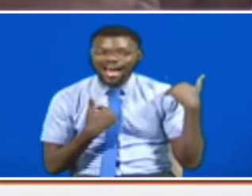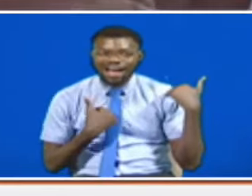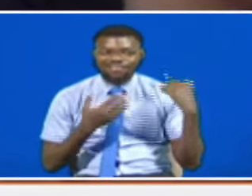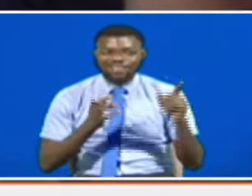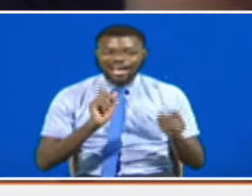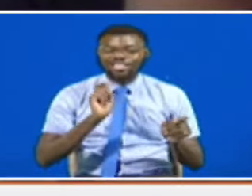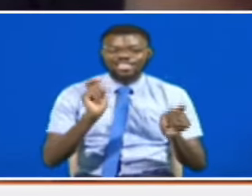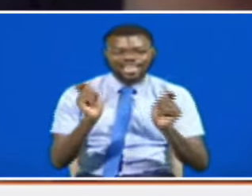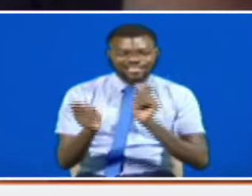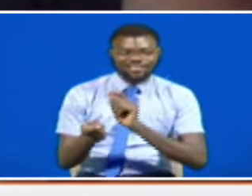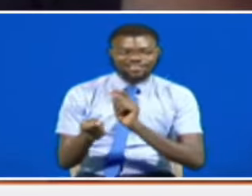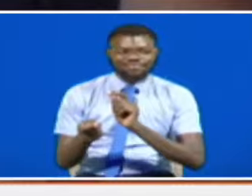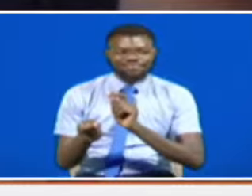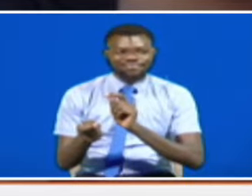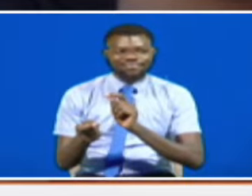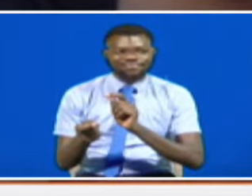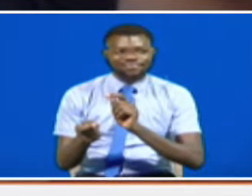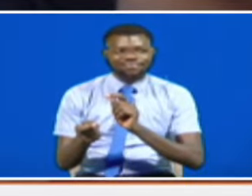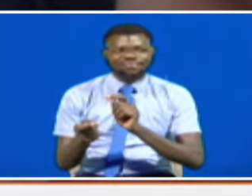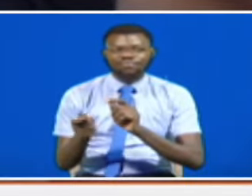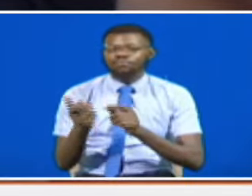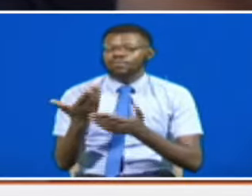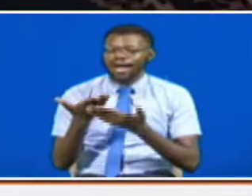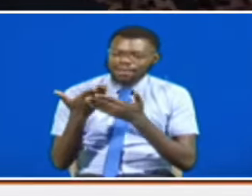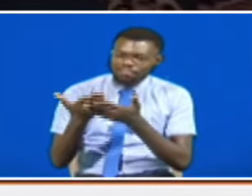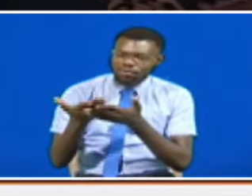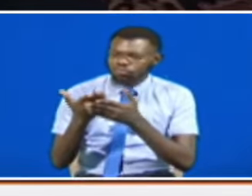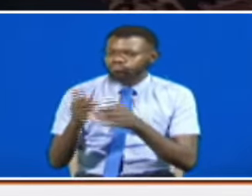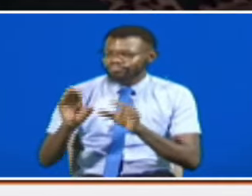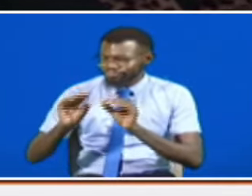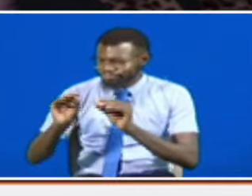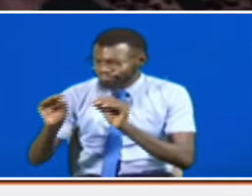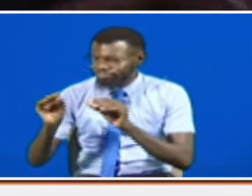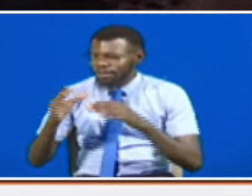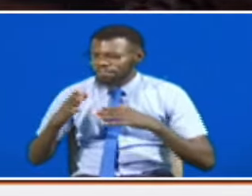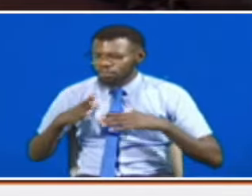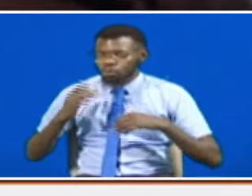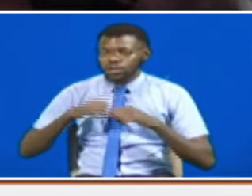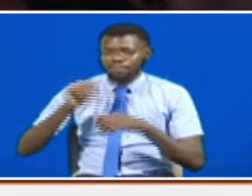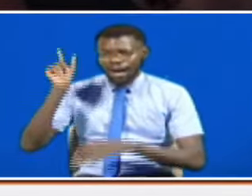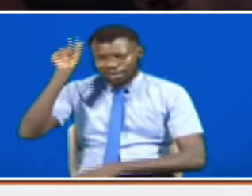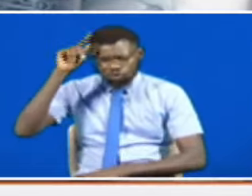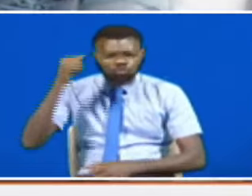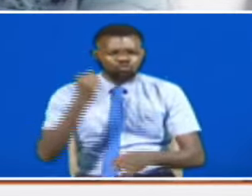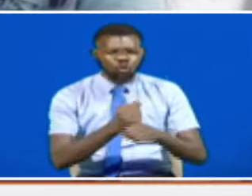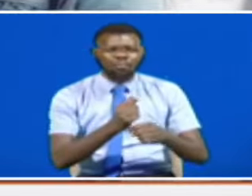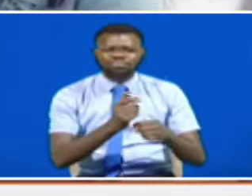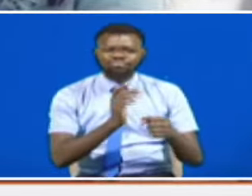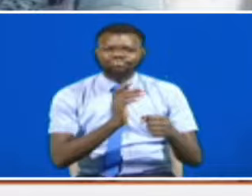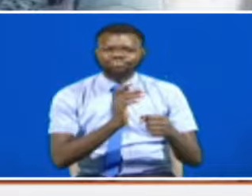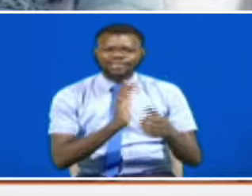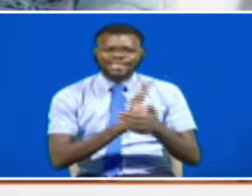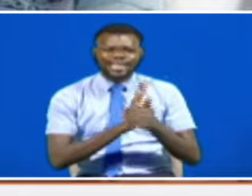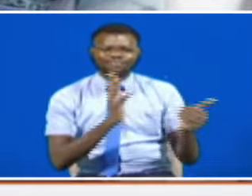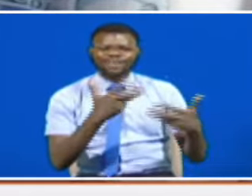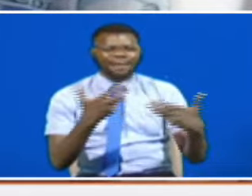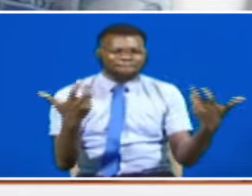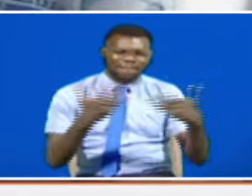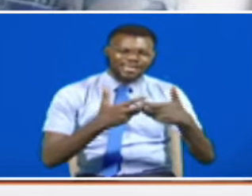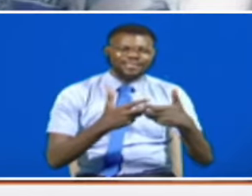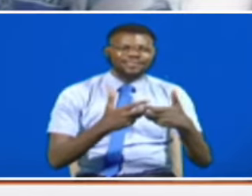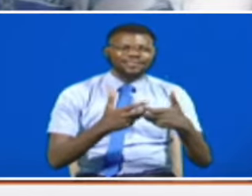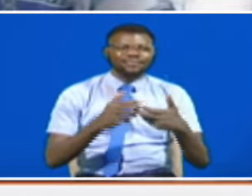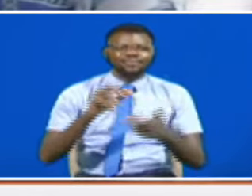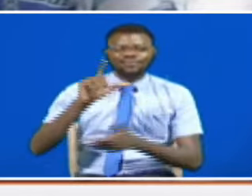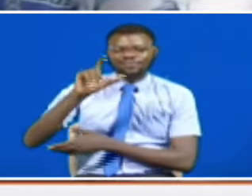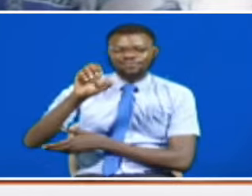of education towards skill development and producing graduates that meet workforce demands. For KTN News,